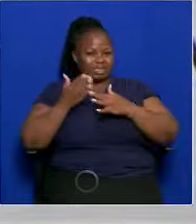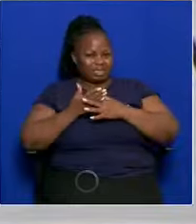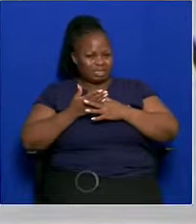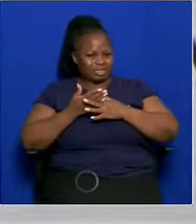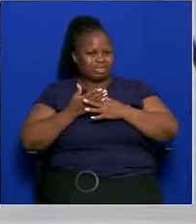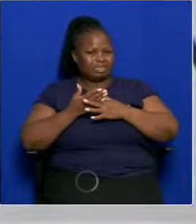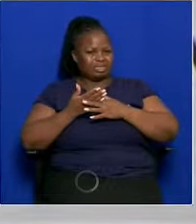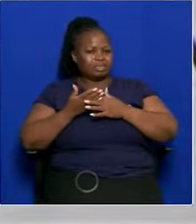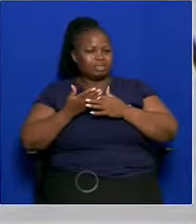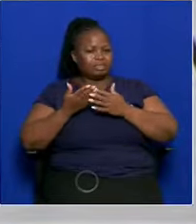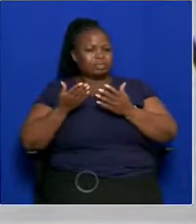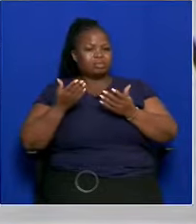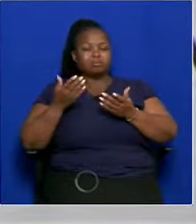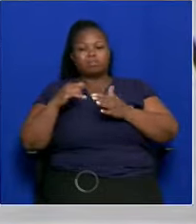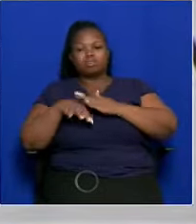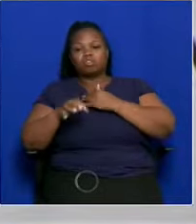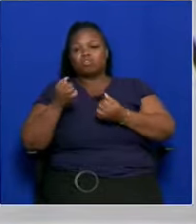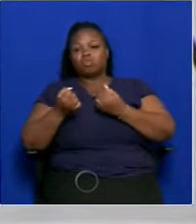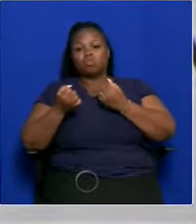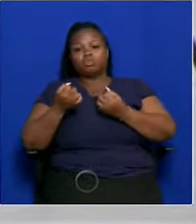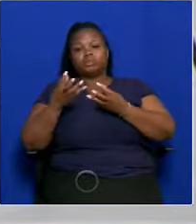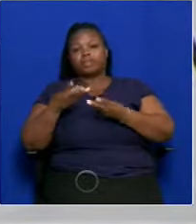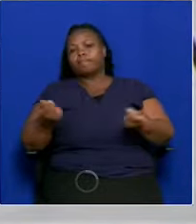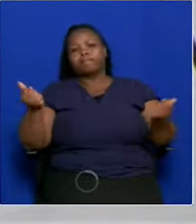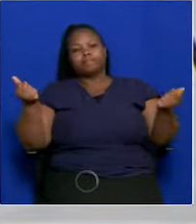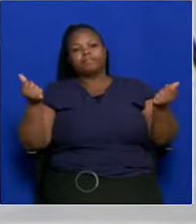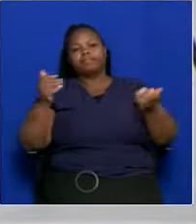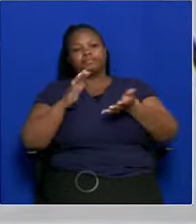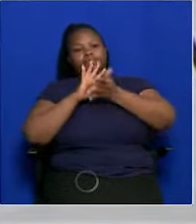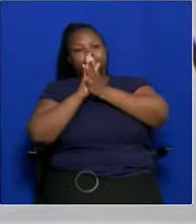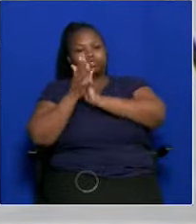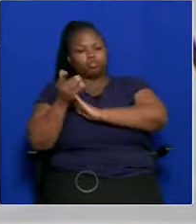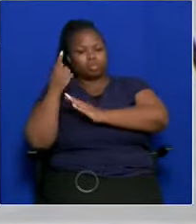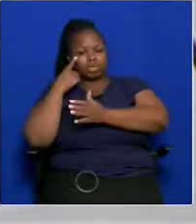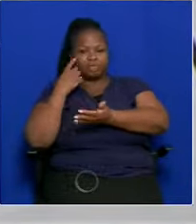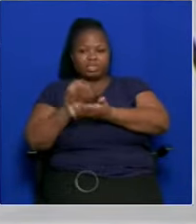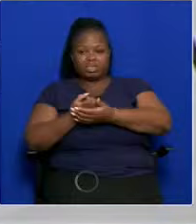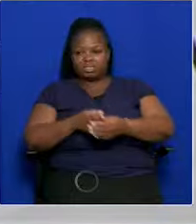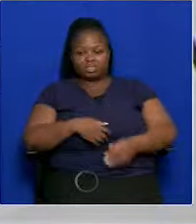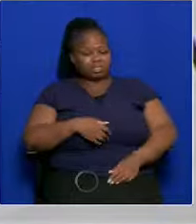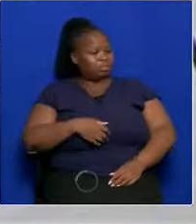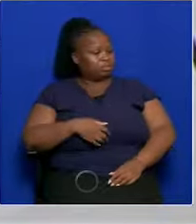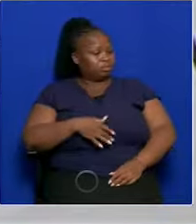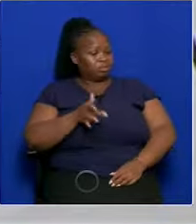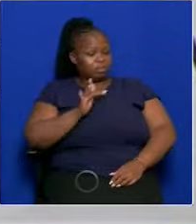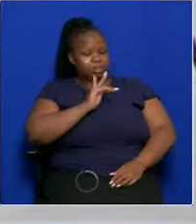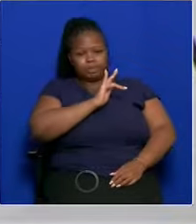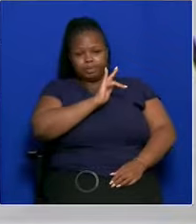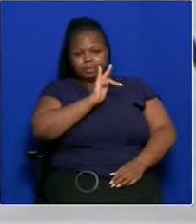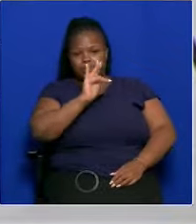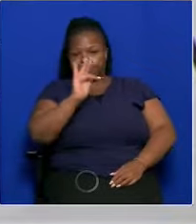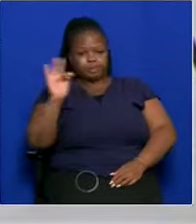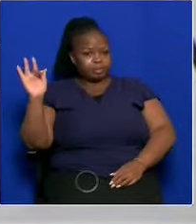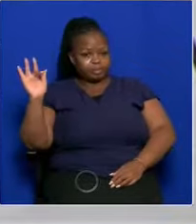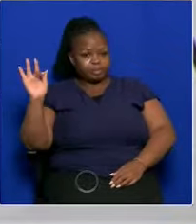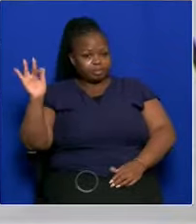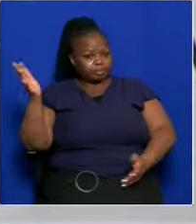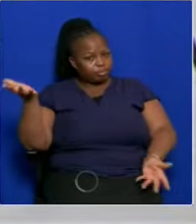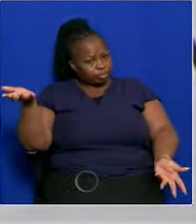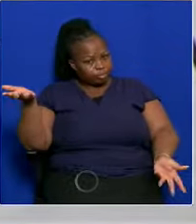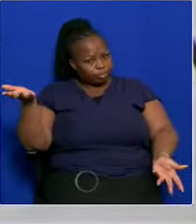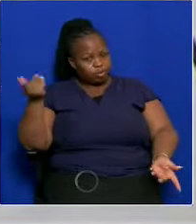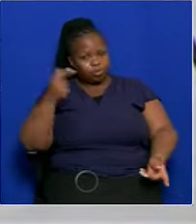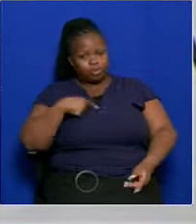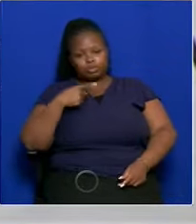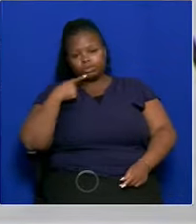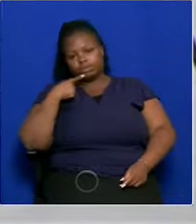and they destroy evidence. I don't see none of that there. What you have indicated is, as a